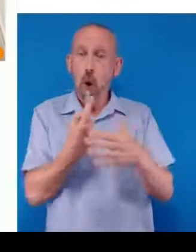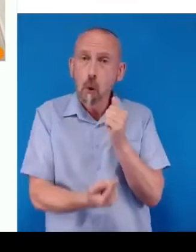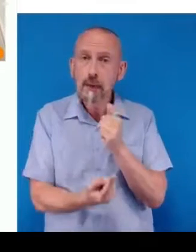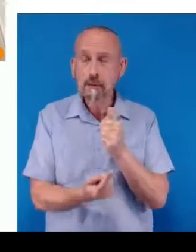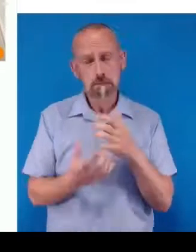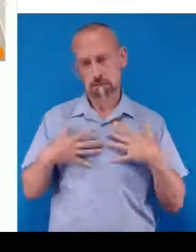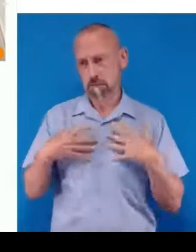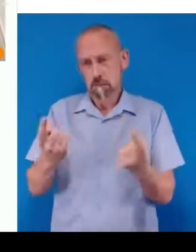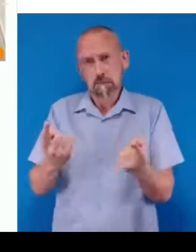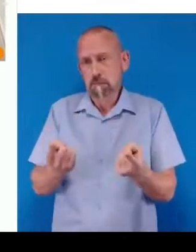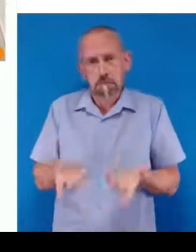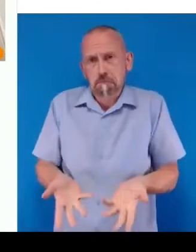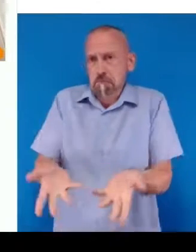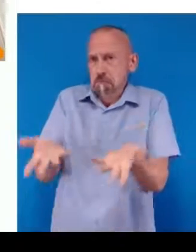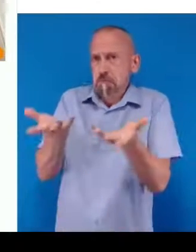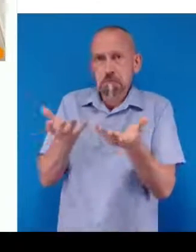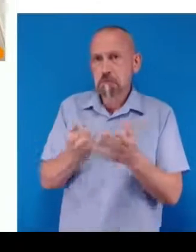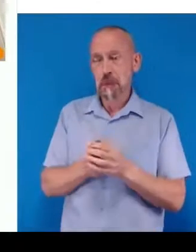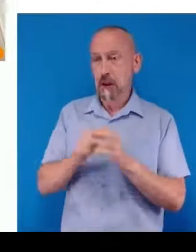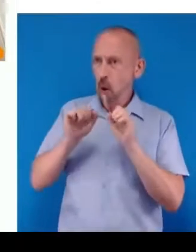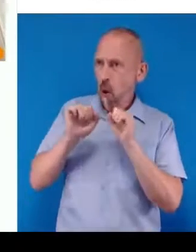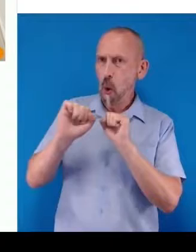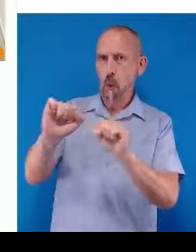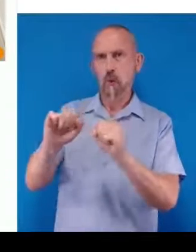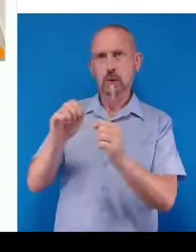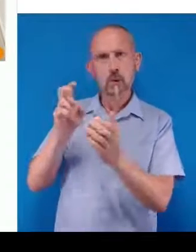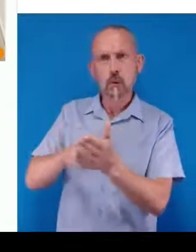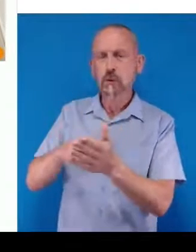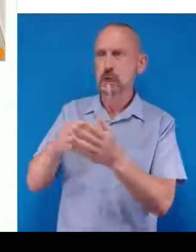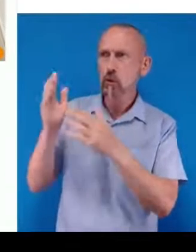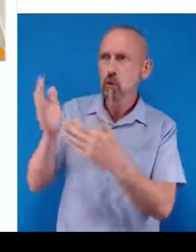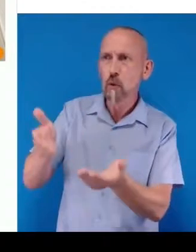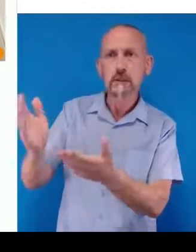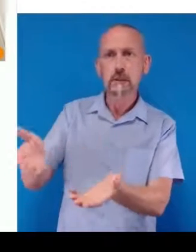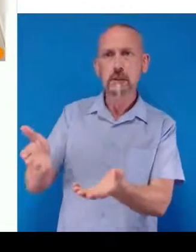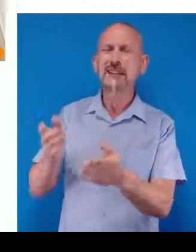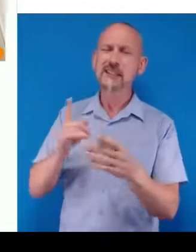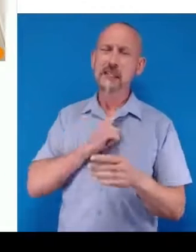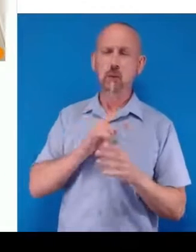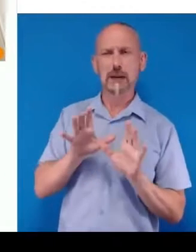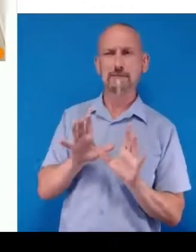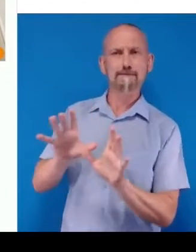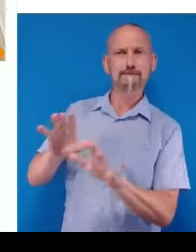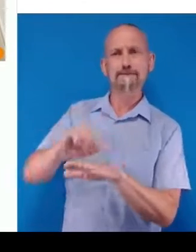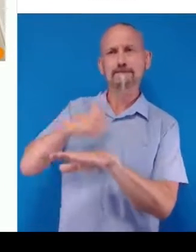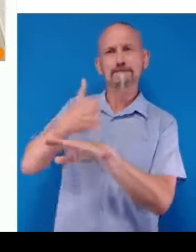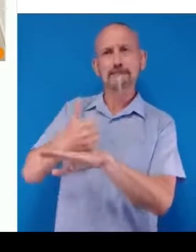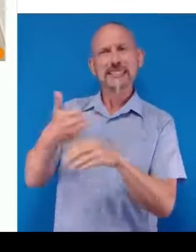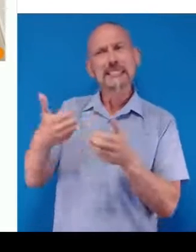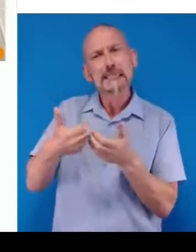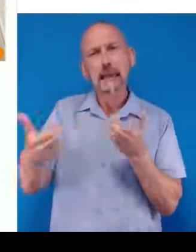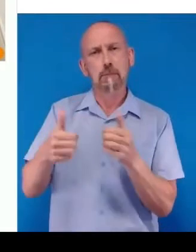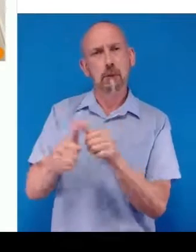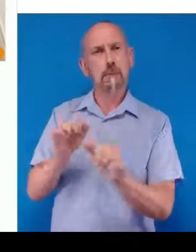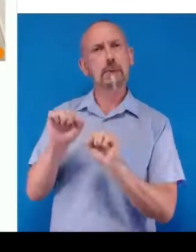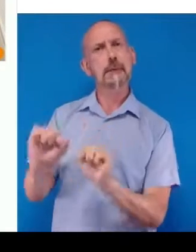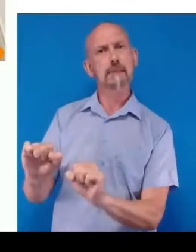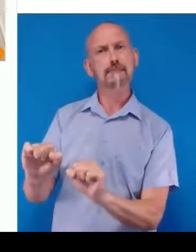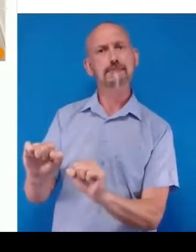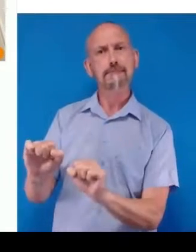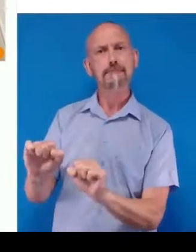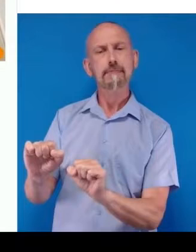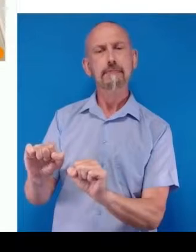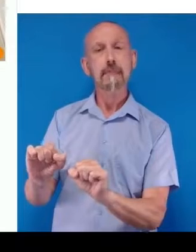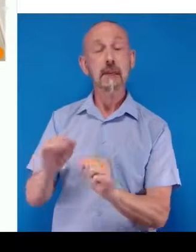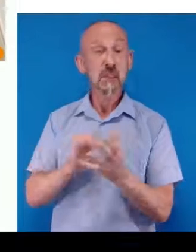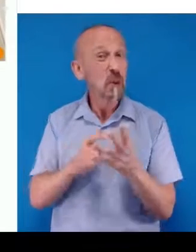that was the decision to have it as a standalone company. But yeah, it came out of frustration and desire to solve